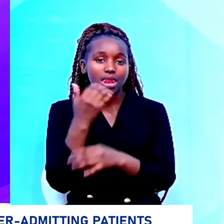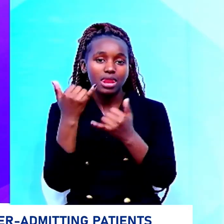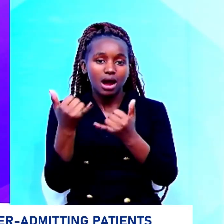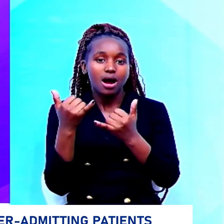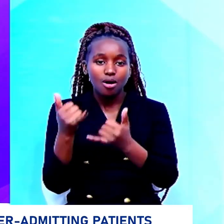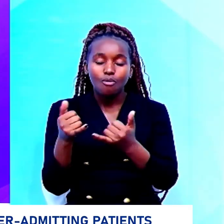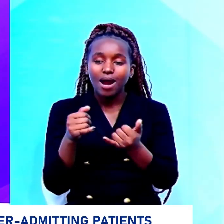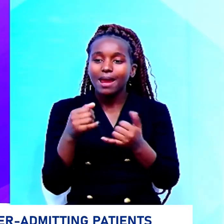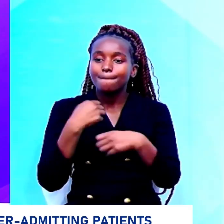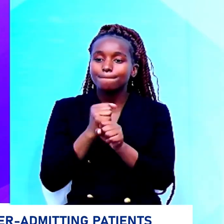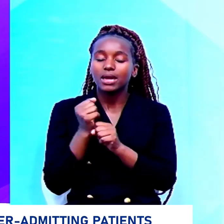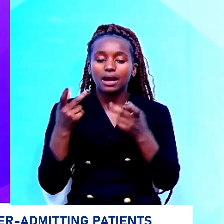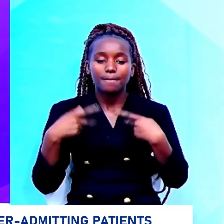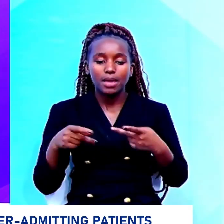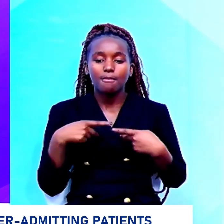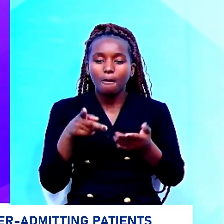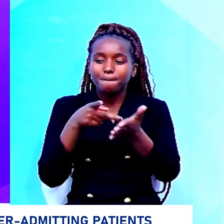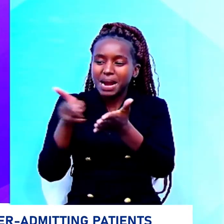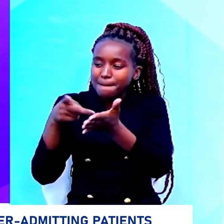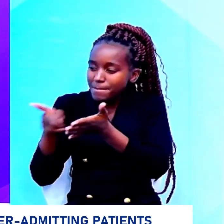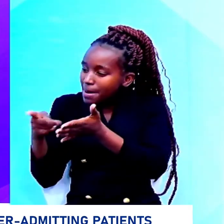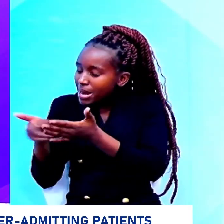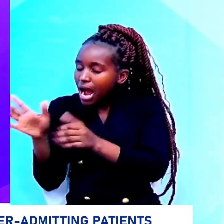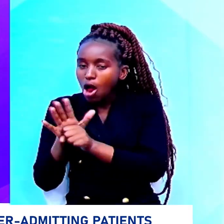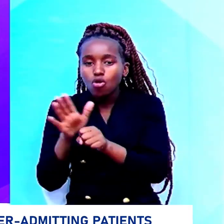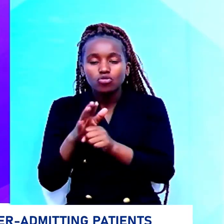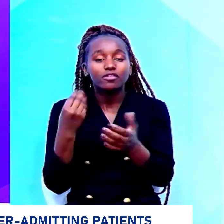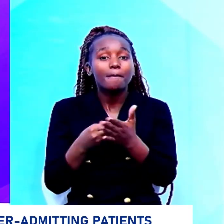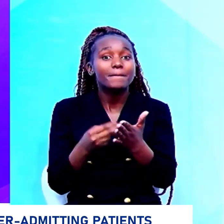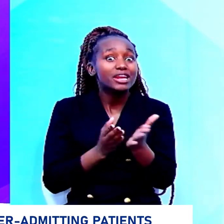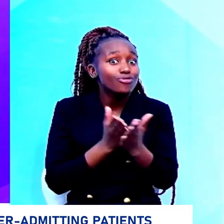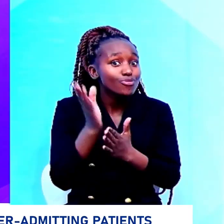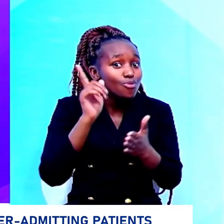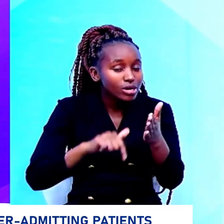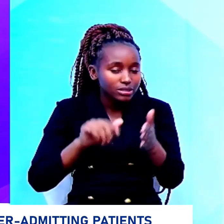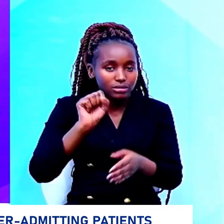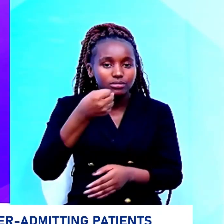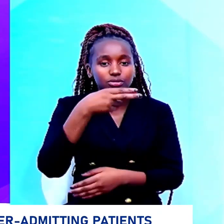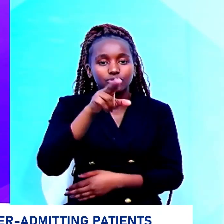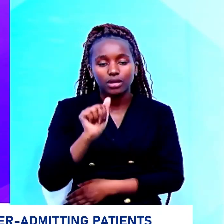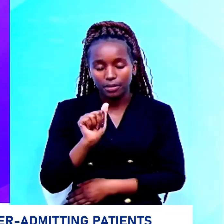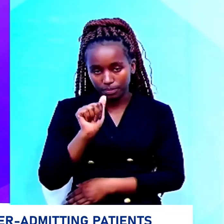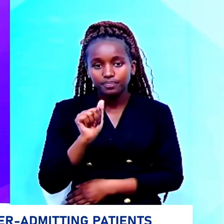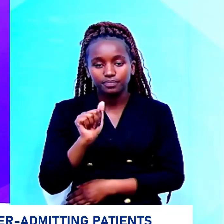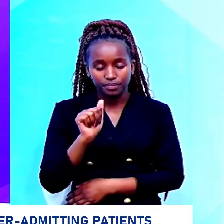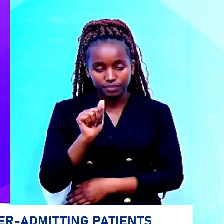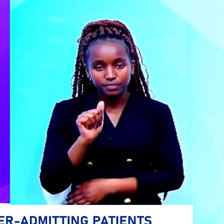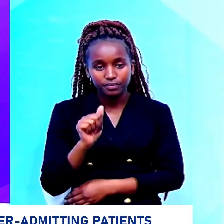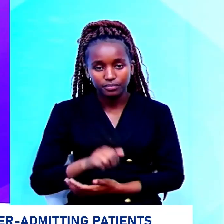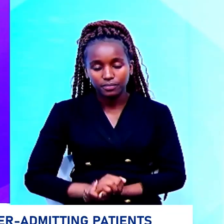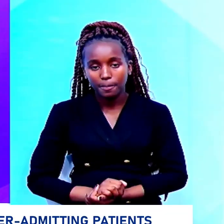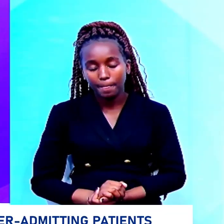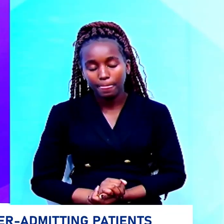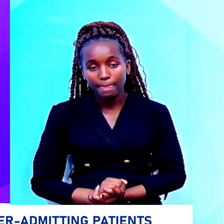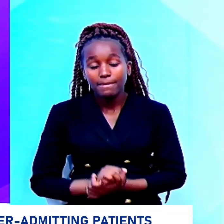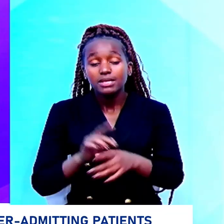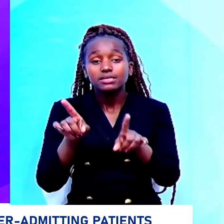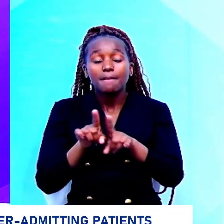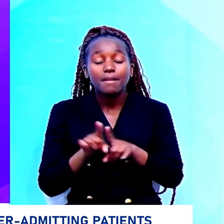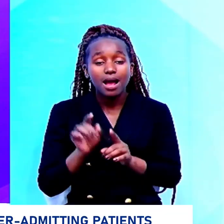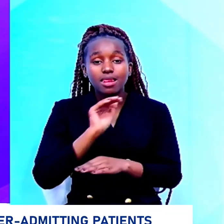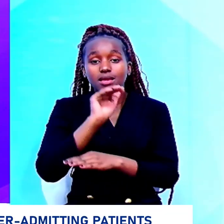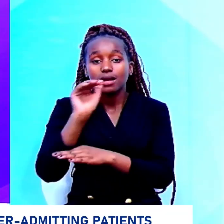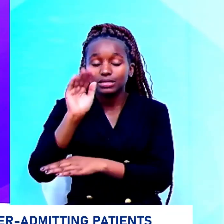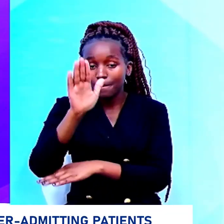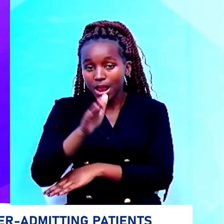overcharging patients under the Social Health Authority, that's SHA scheme. He urged